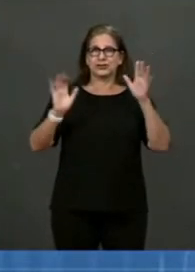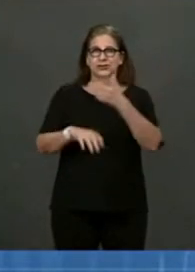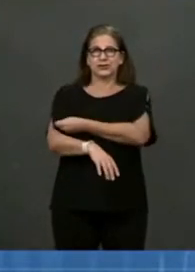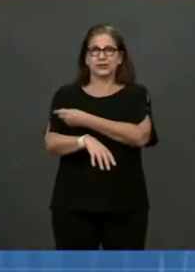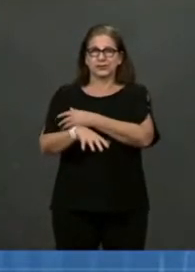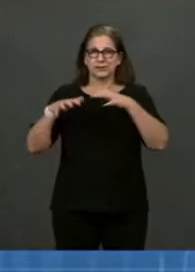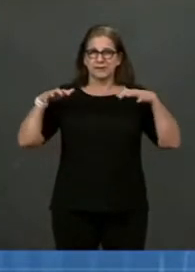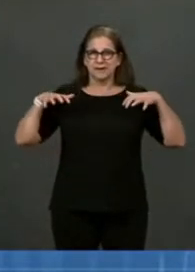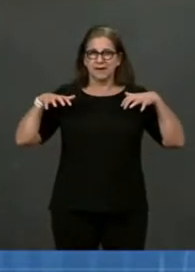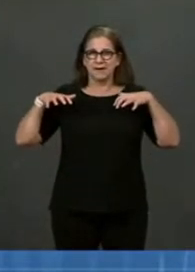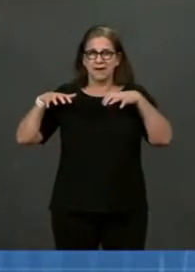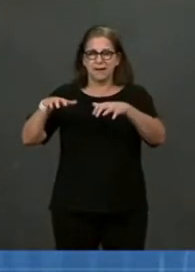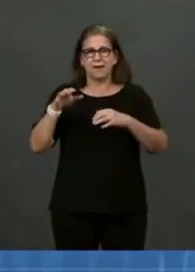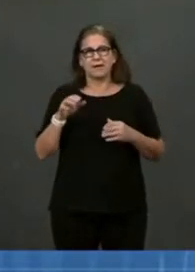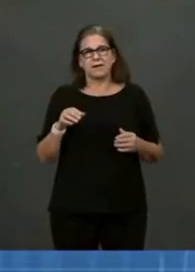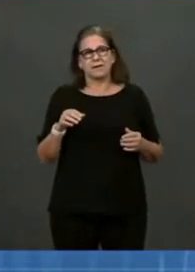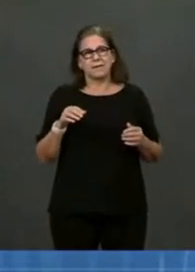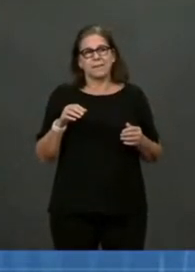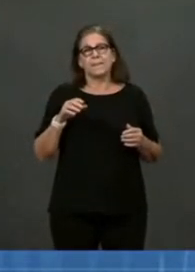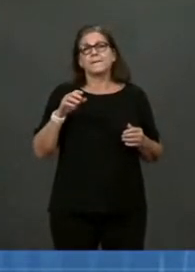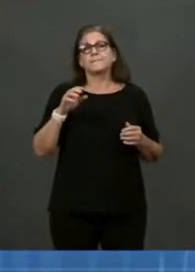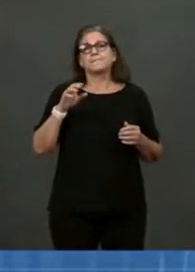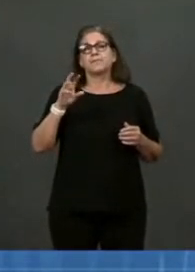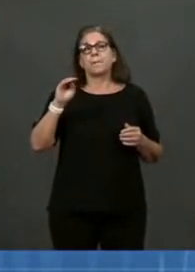top of the 60 million vaccinated with Pfizer.